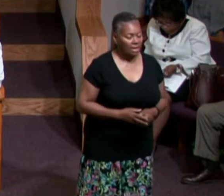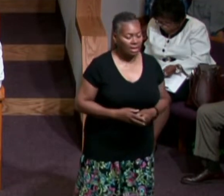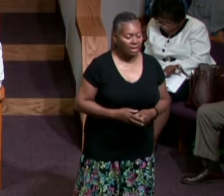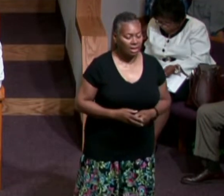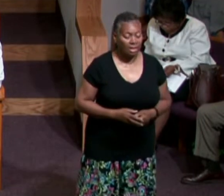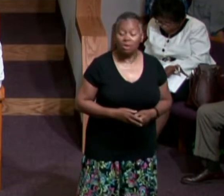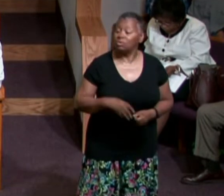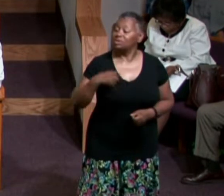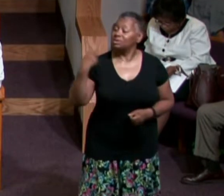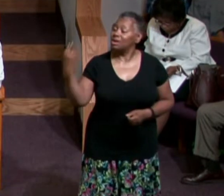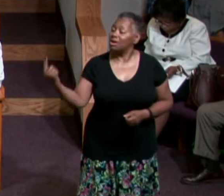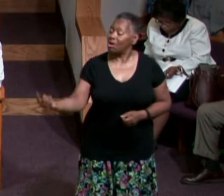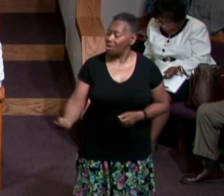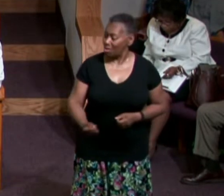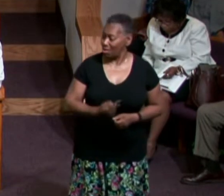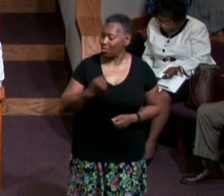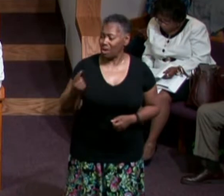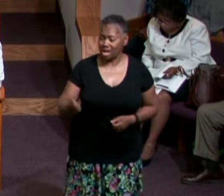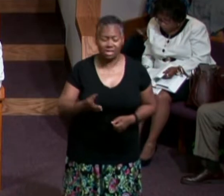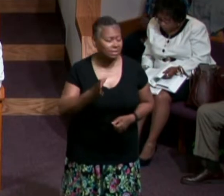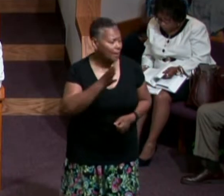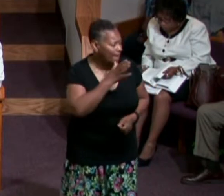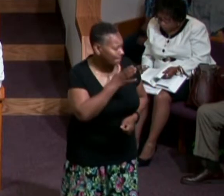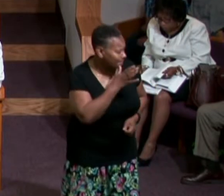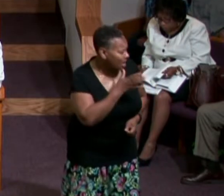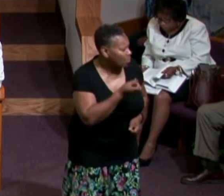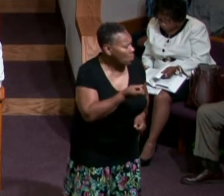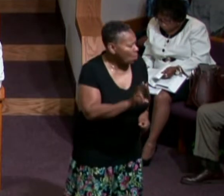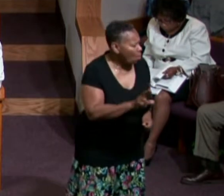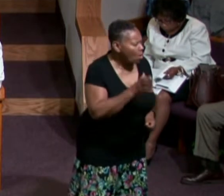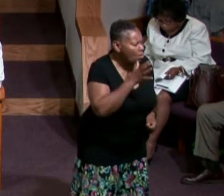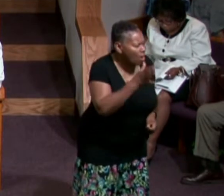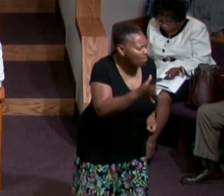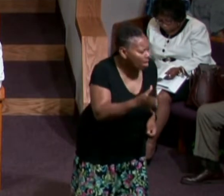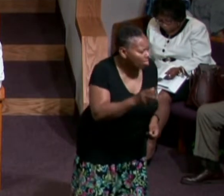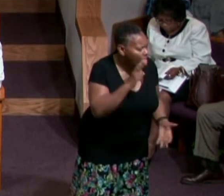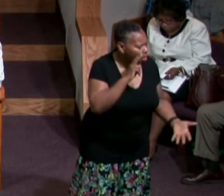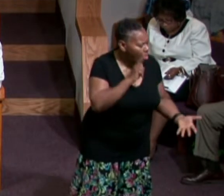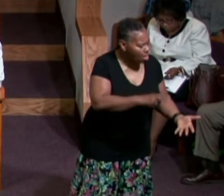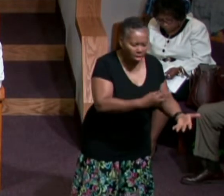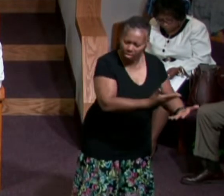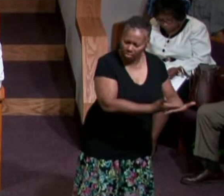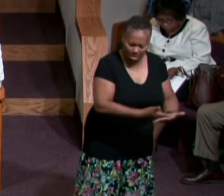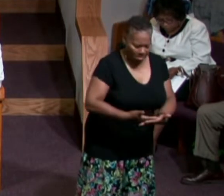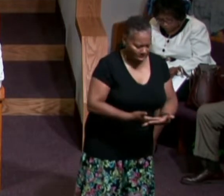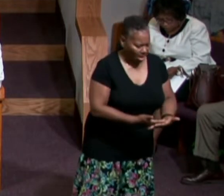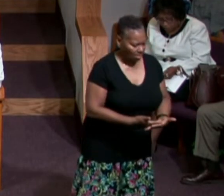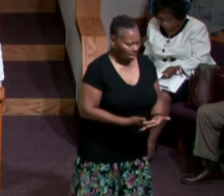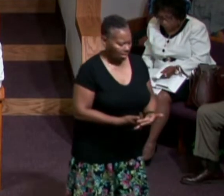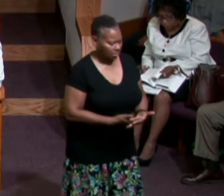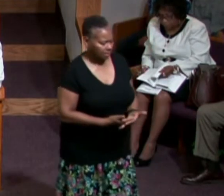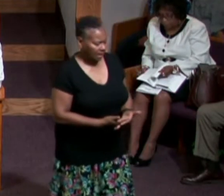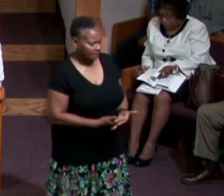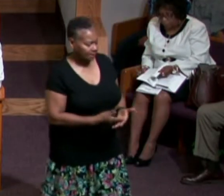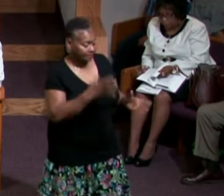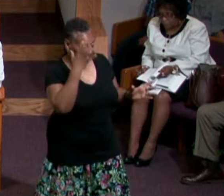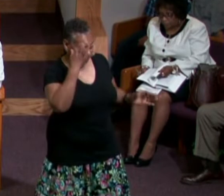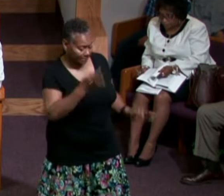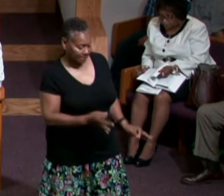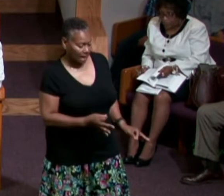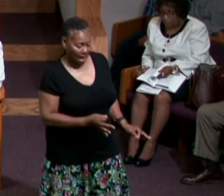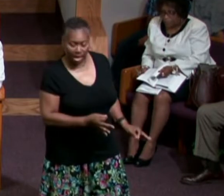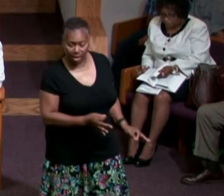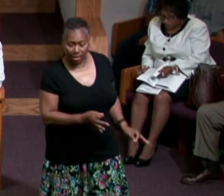was always a mother or grandmother who would look at the child and could determine the